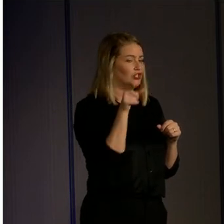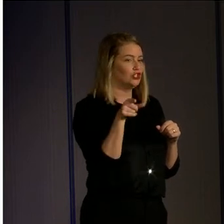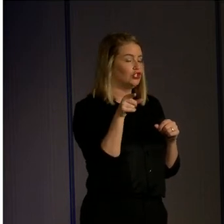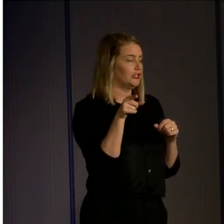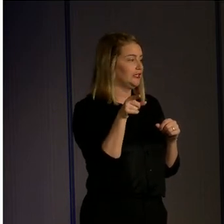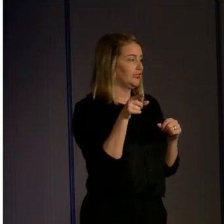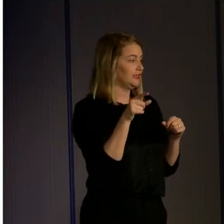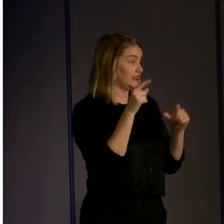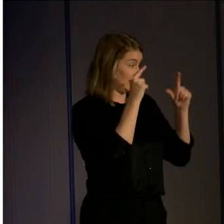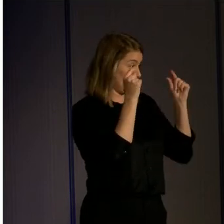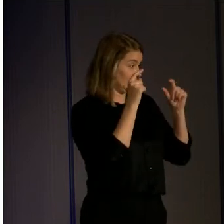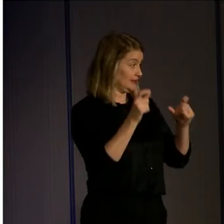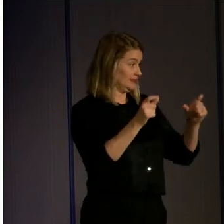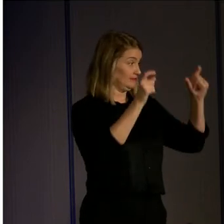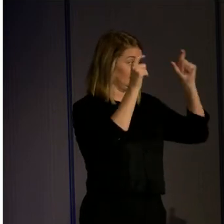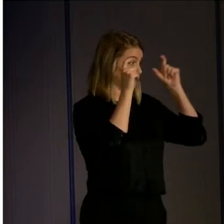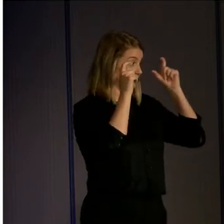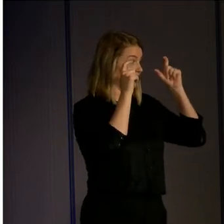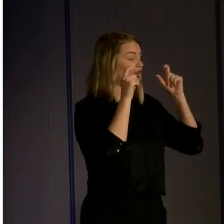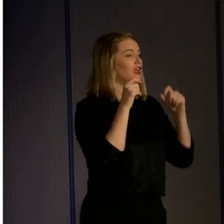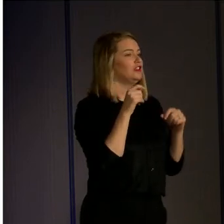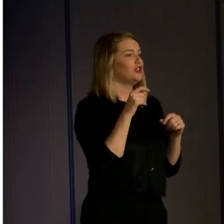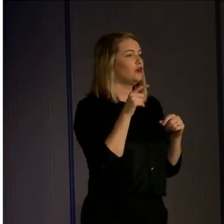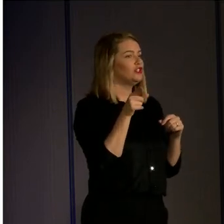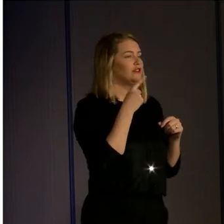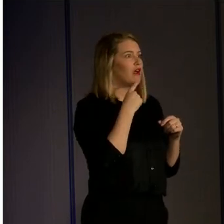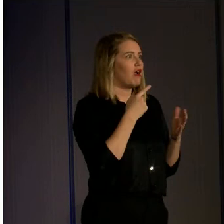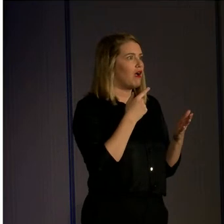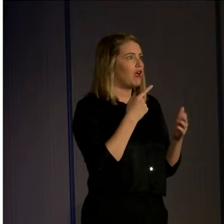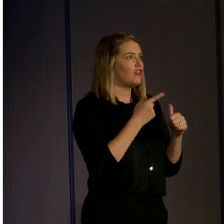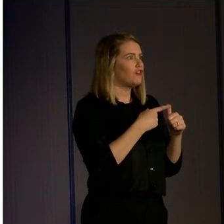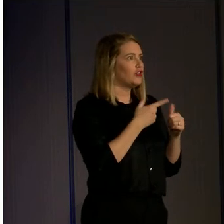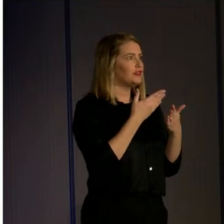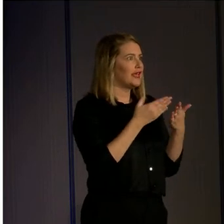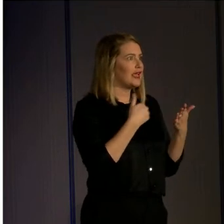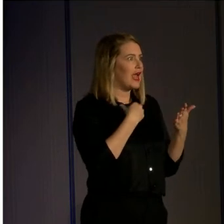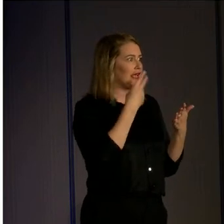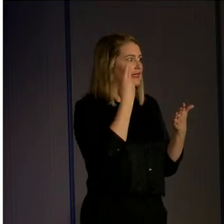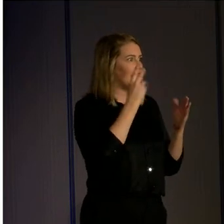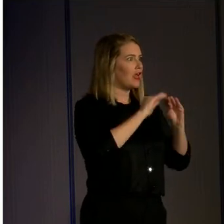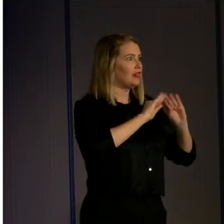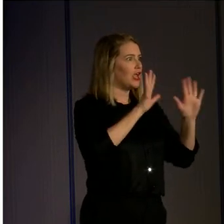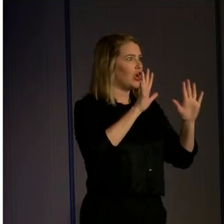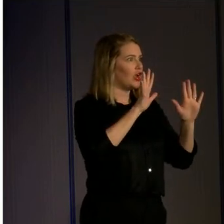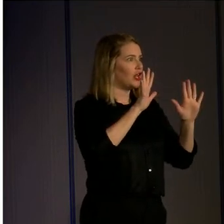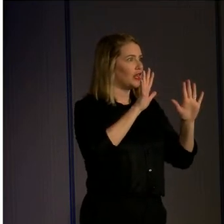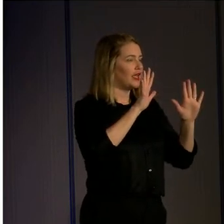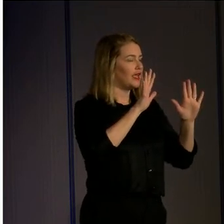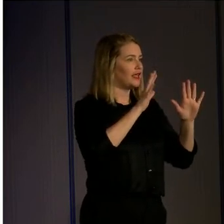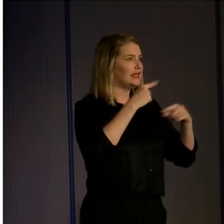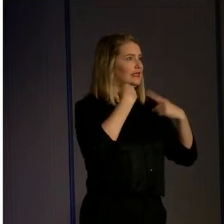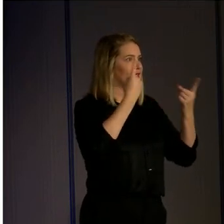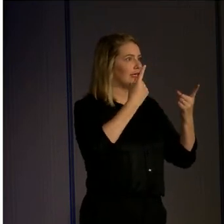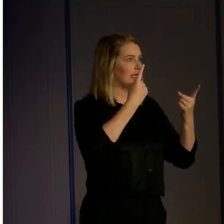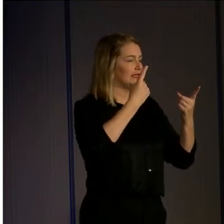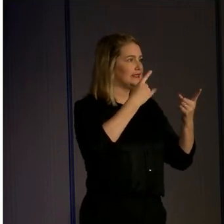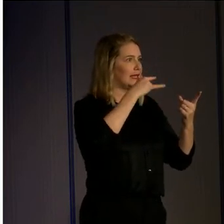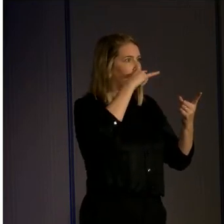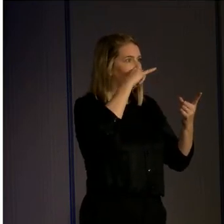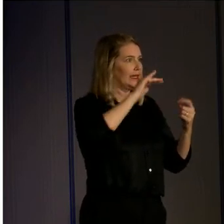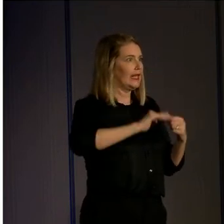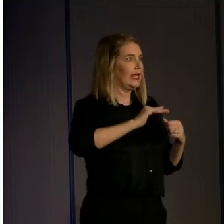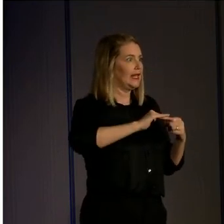had seen clearly since she was a child, because it bypassed the front of her eye, just went straight into the